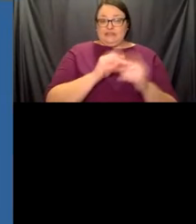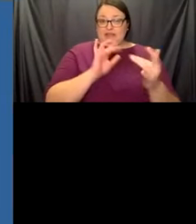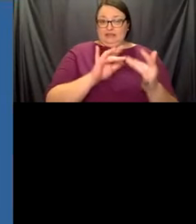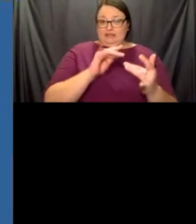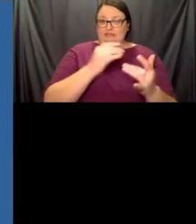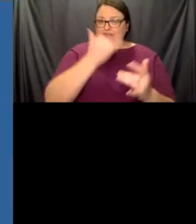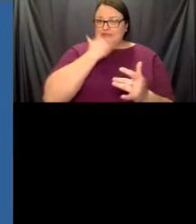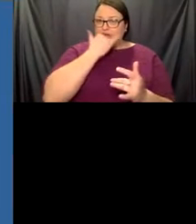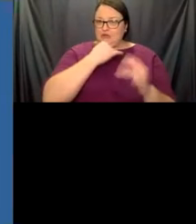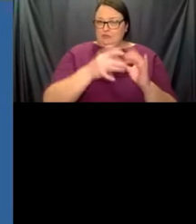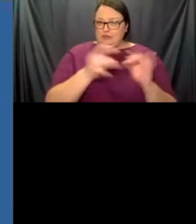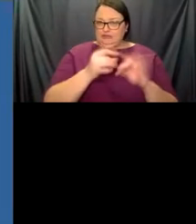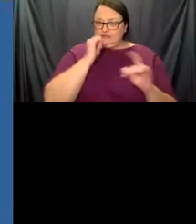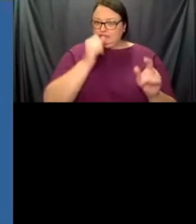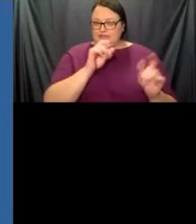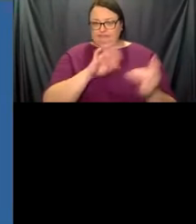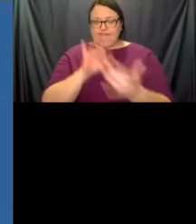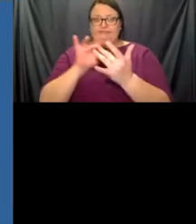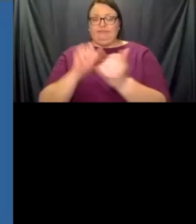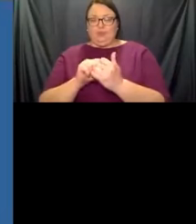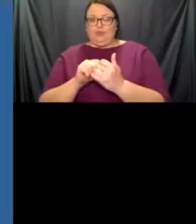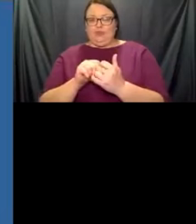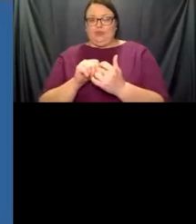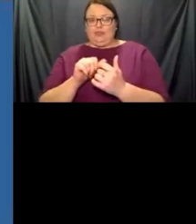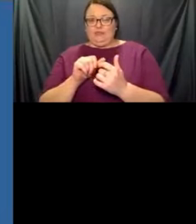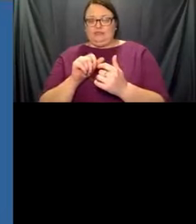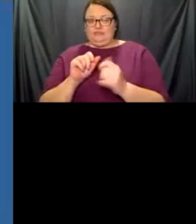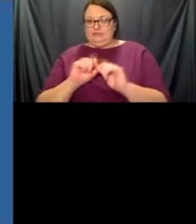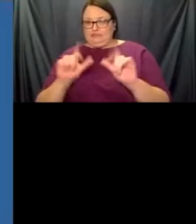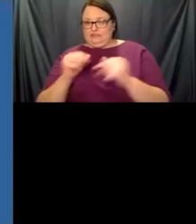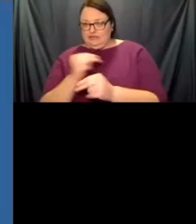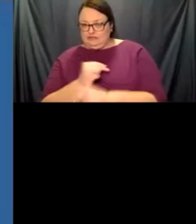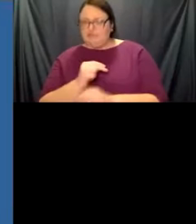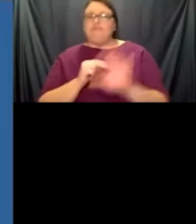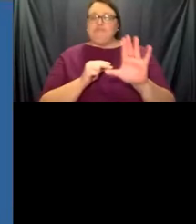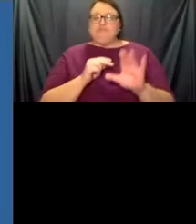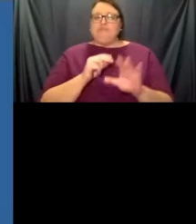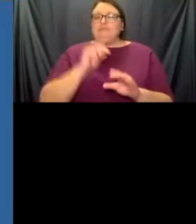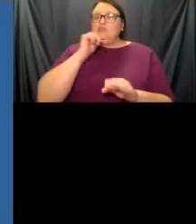that and include the link tomorrow in the email.